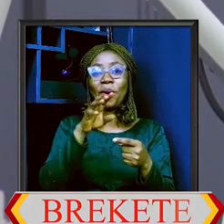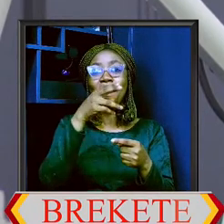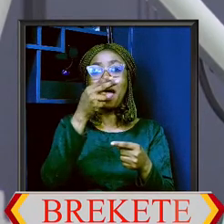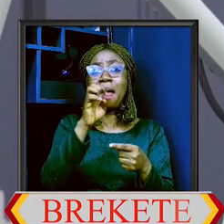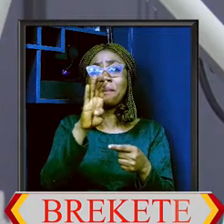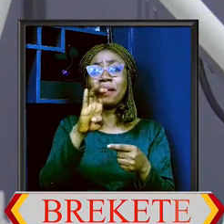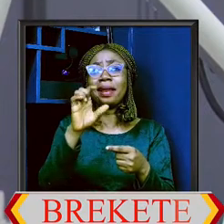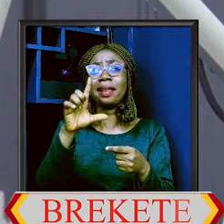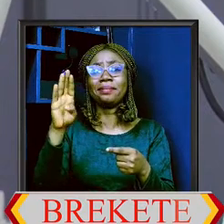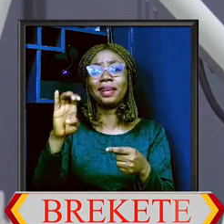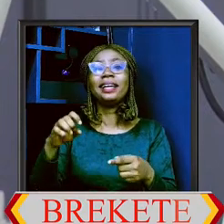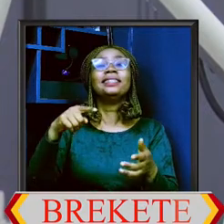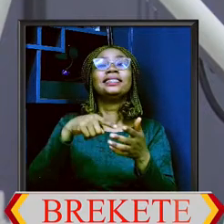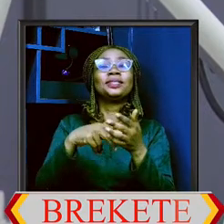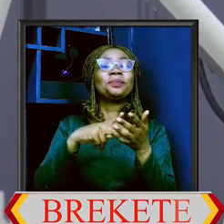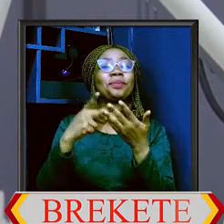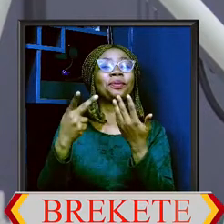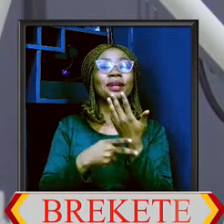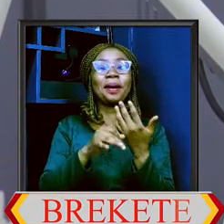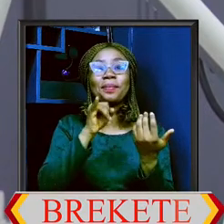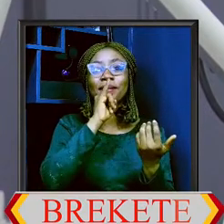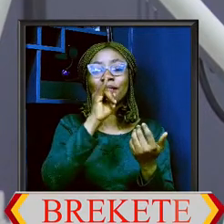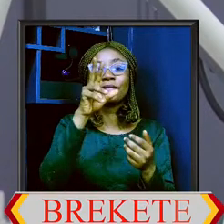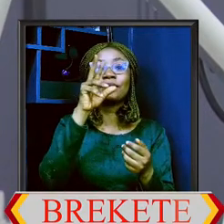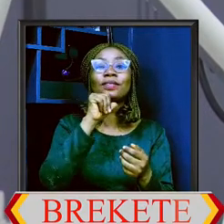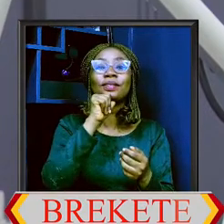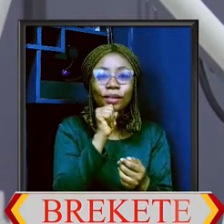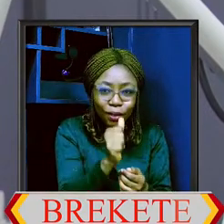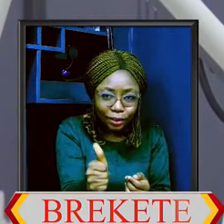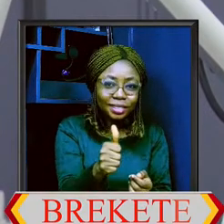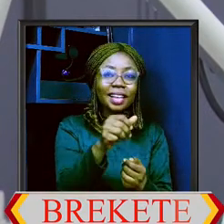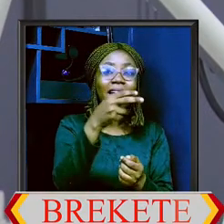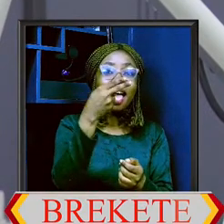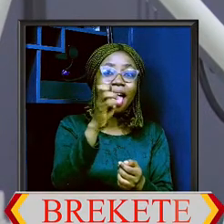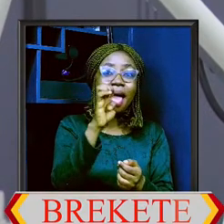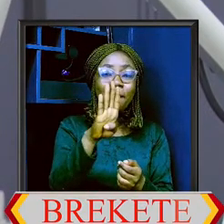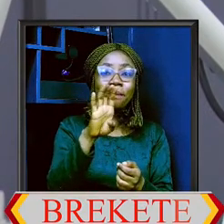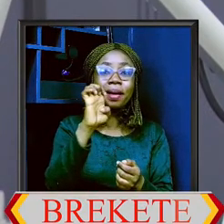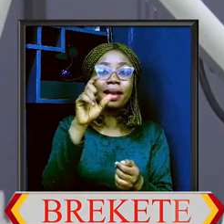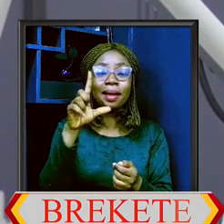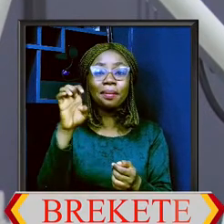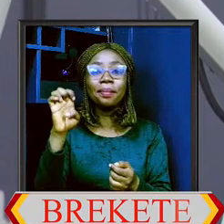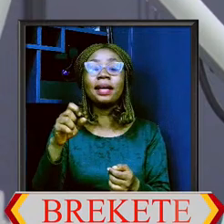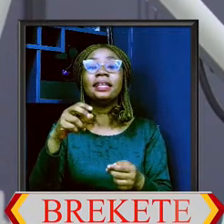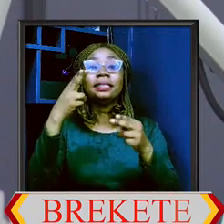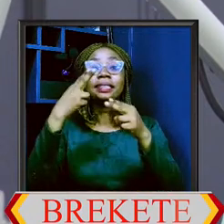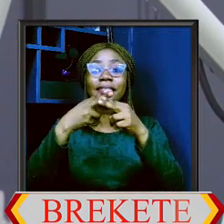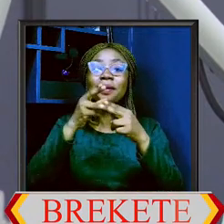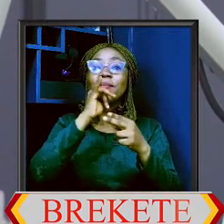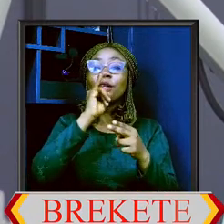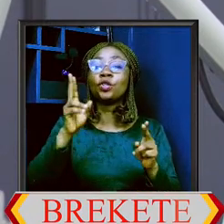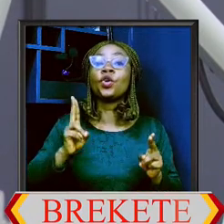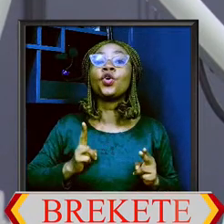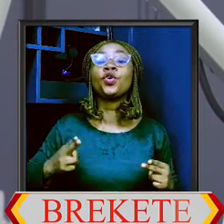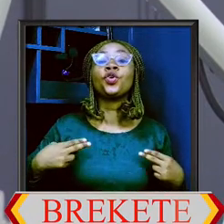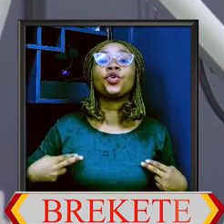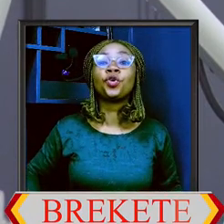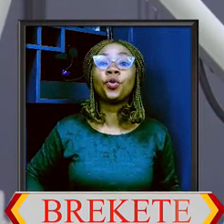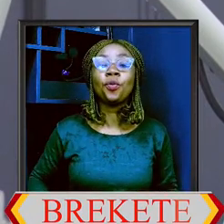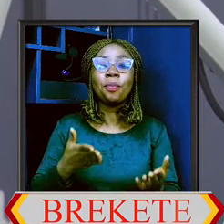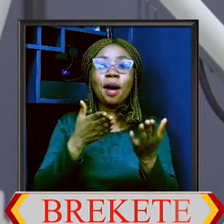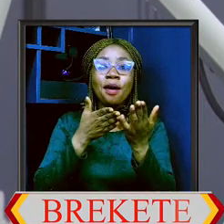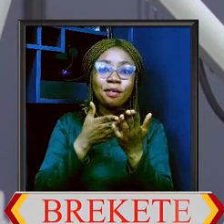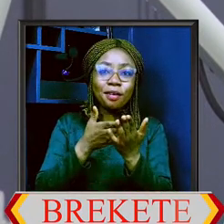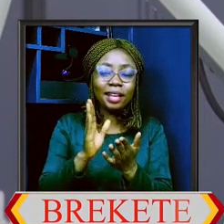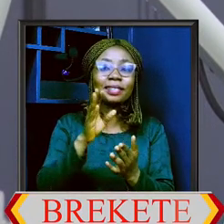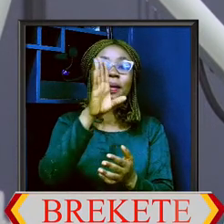this program is called Breet family no spoil my brand for me oh okay I'm sorry so say the name let me hear is